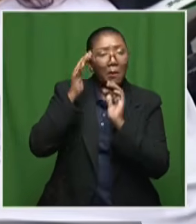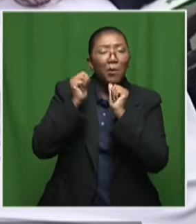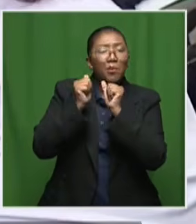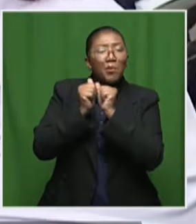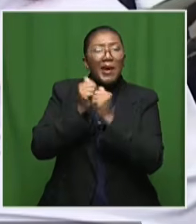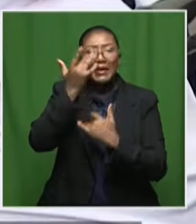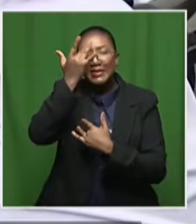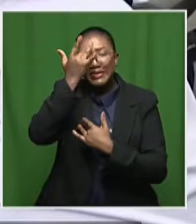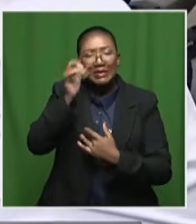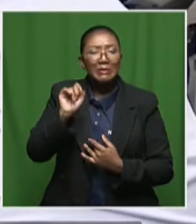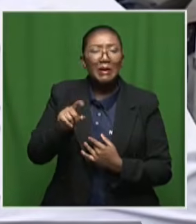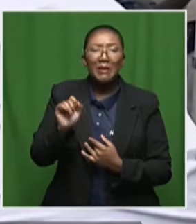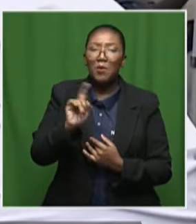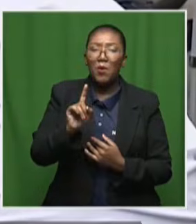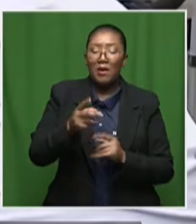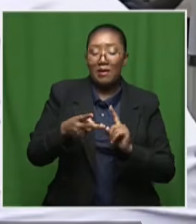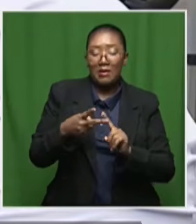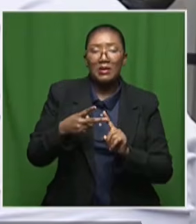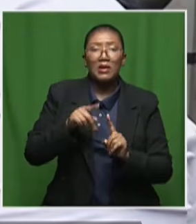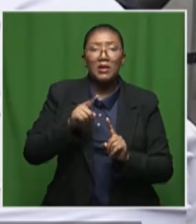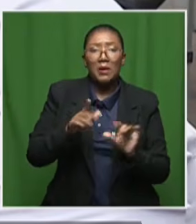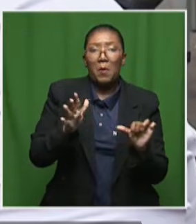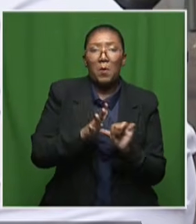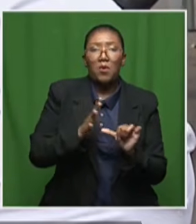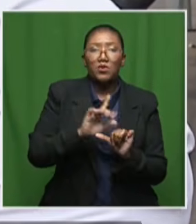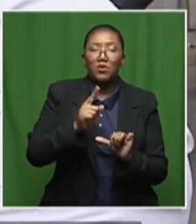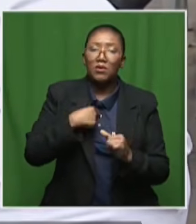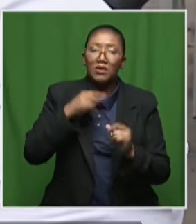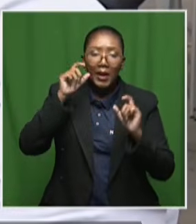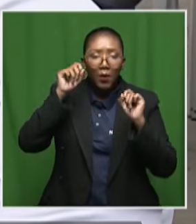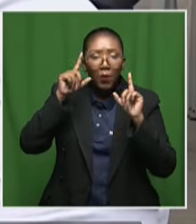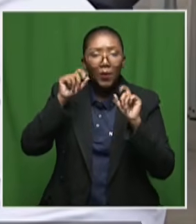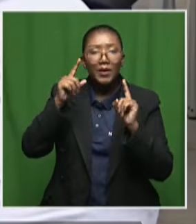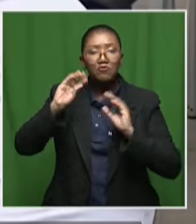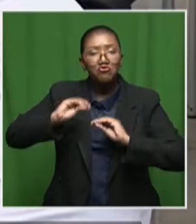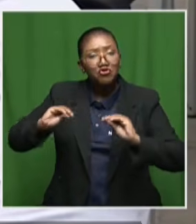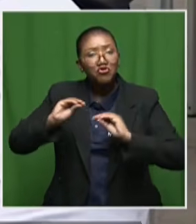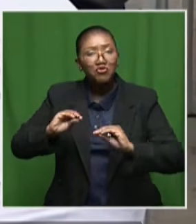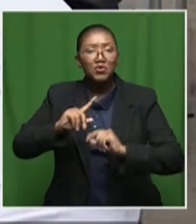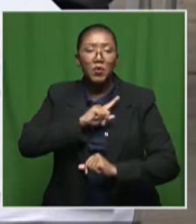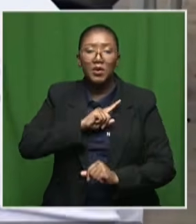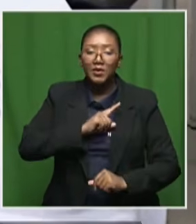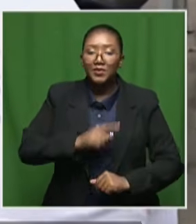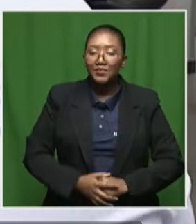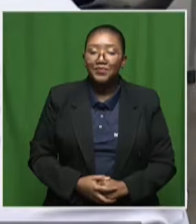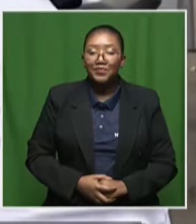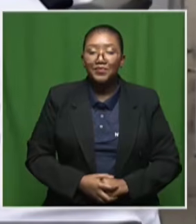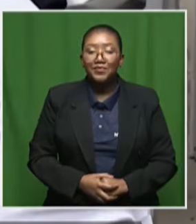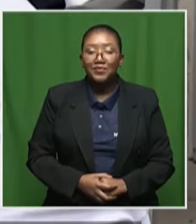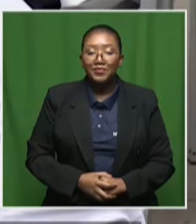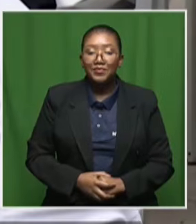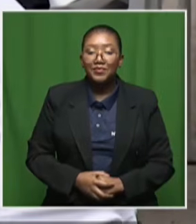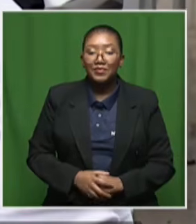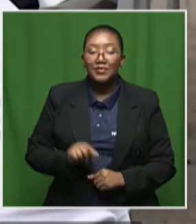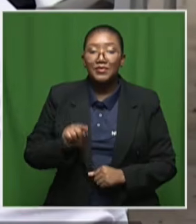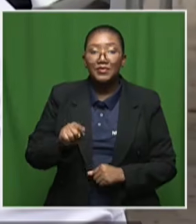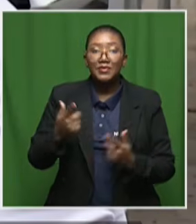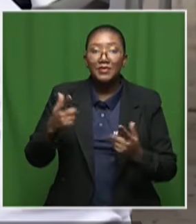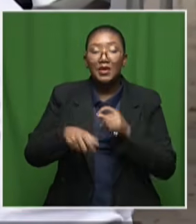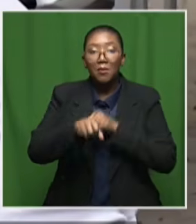also why was it so important for you to actually highlight this and create awareness about this condition. Okay, so Caleb has been born